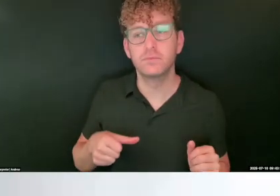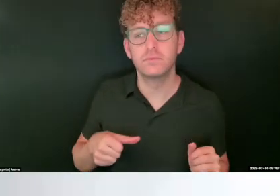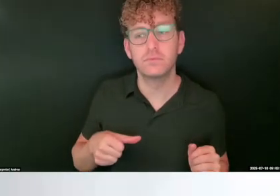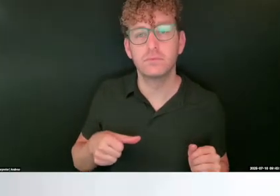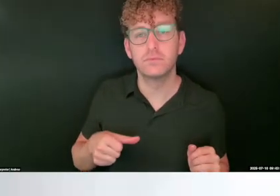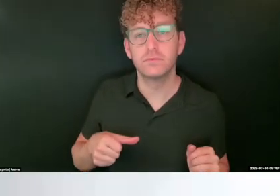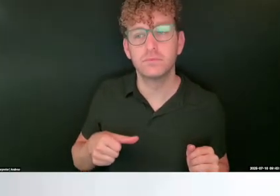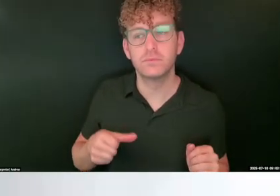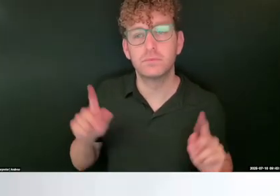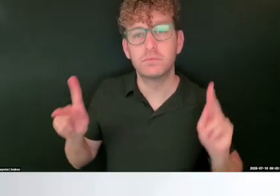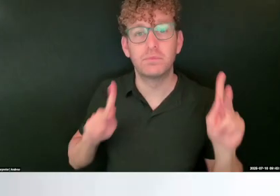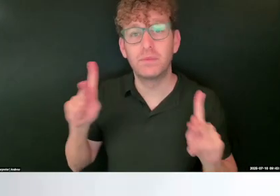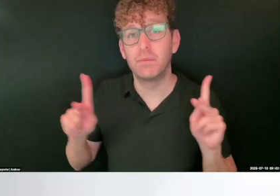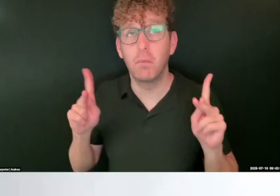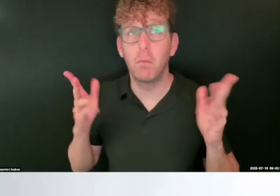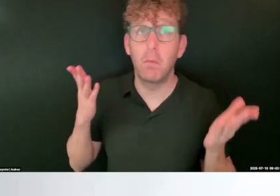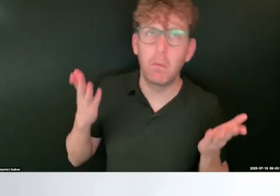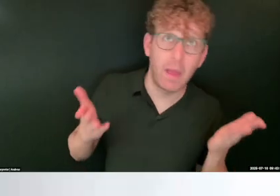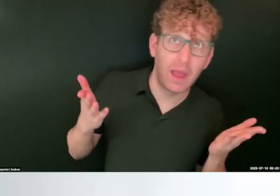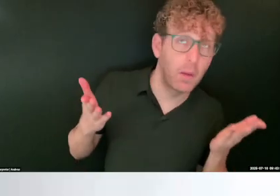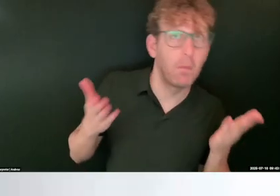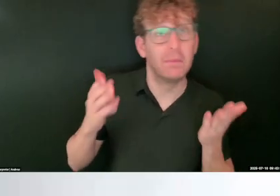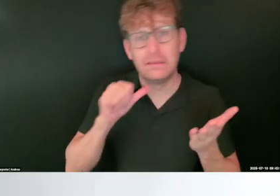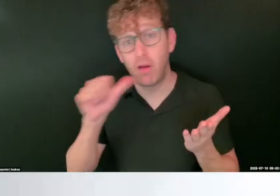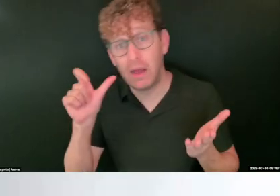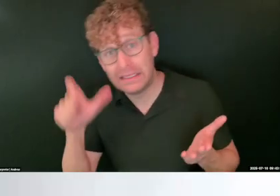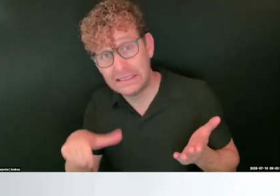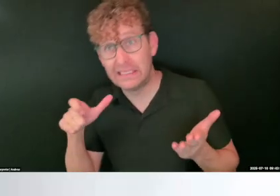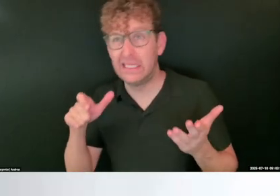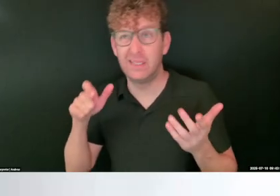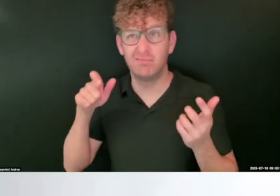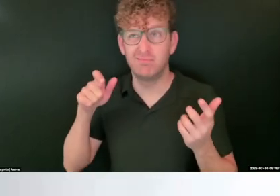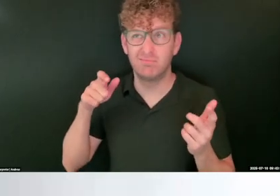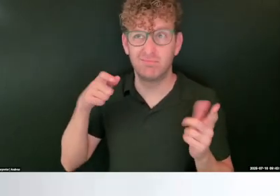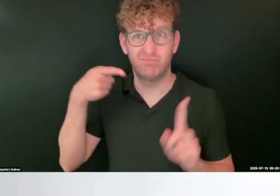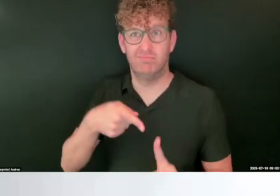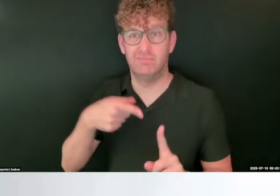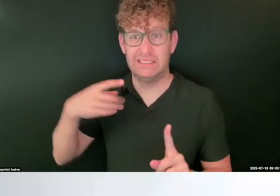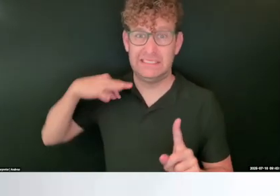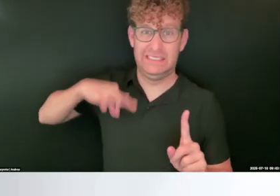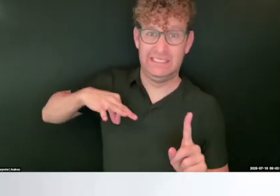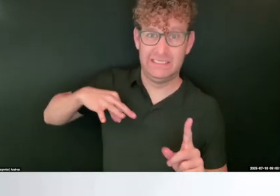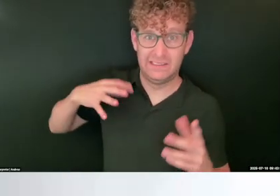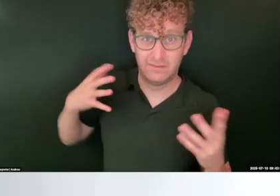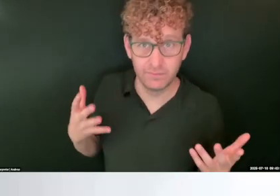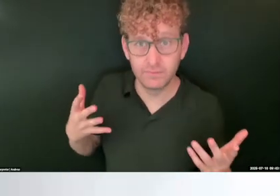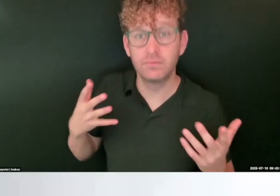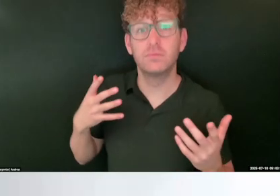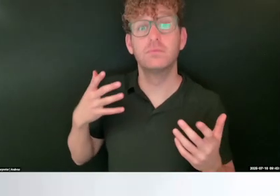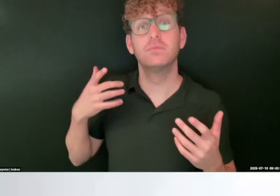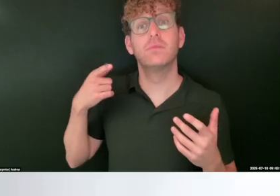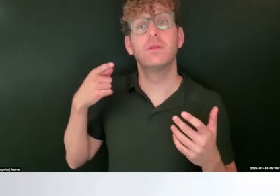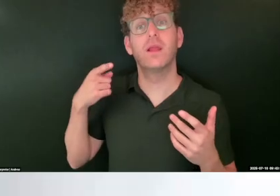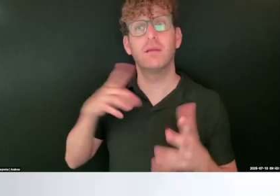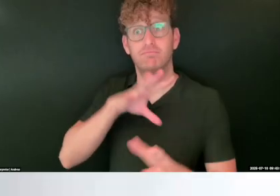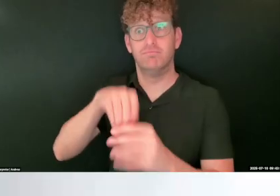is folks may or may not need certain kinds of incentive, right? When they enter DCAP, a lot of times